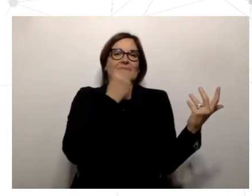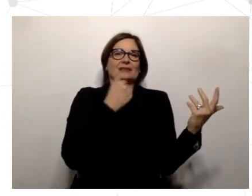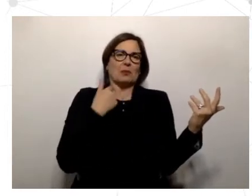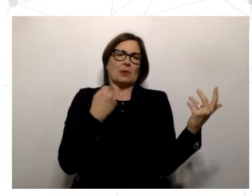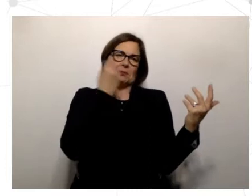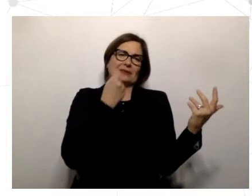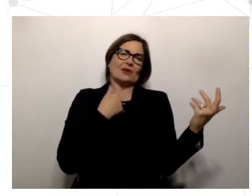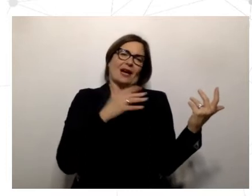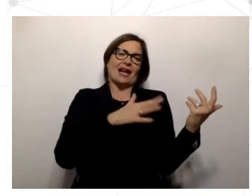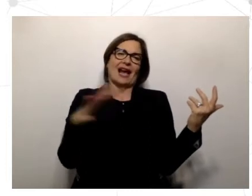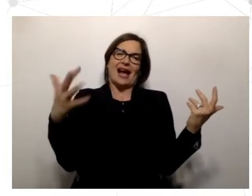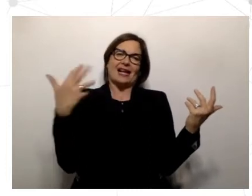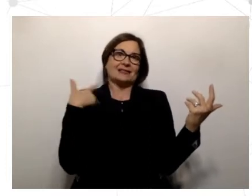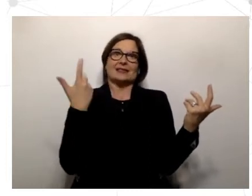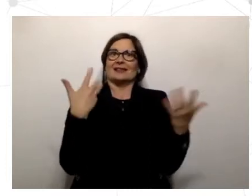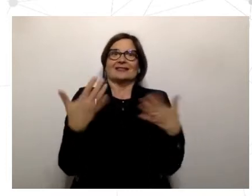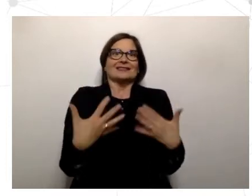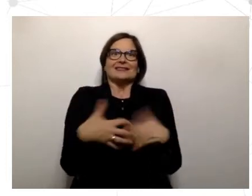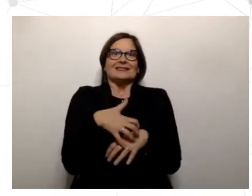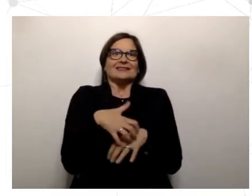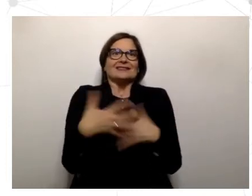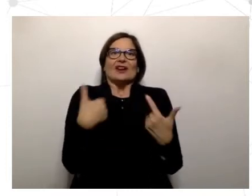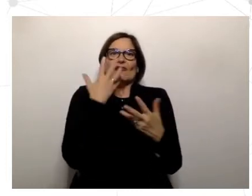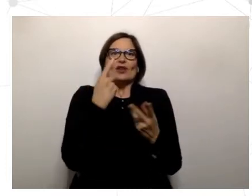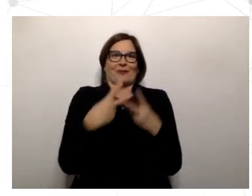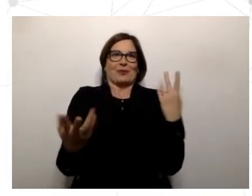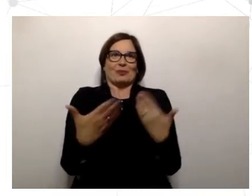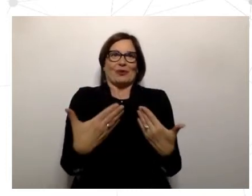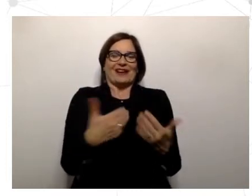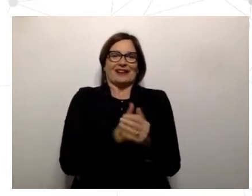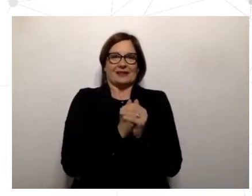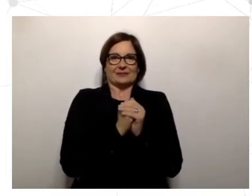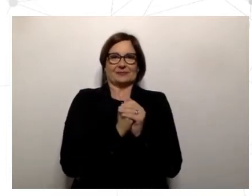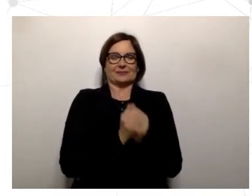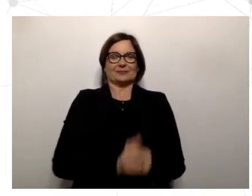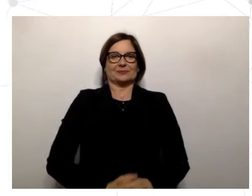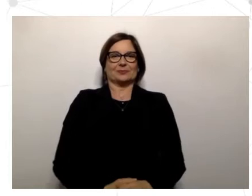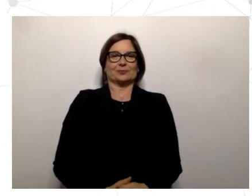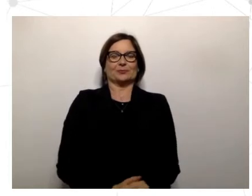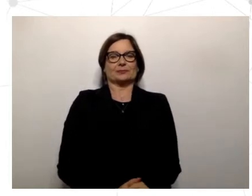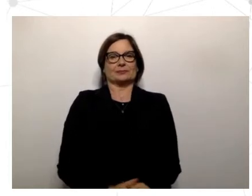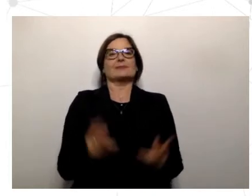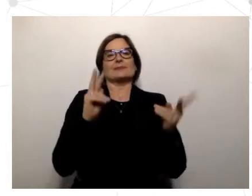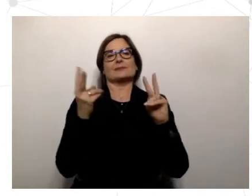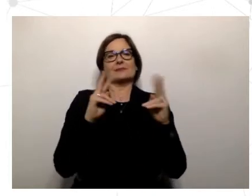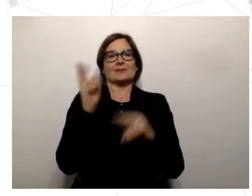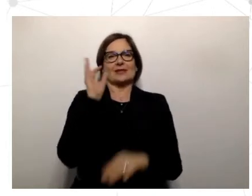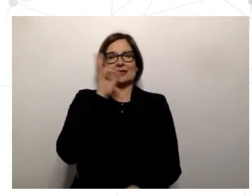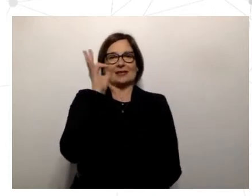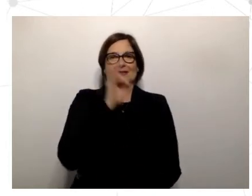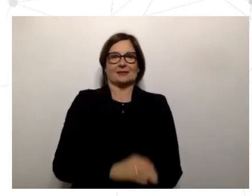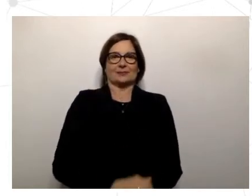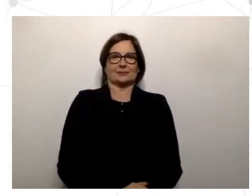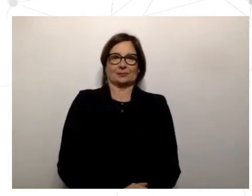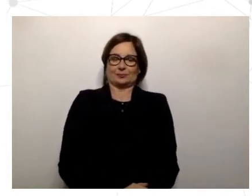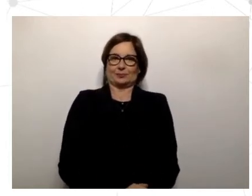seguono non vediamo l'ora di sperimentarlo. Okay, this is Sauro